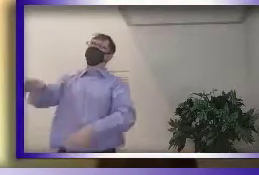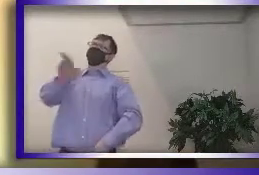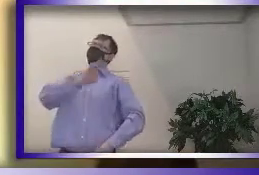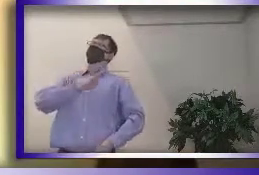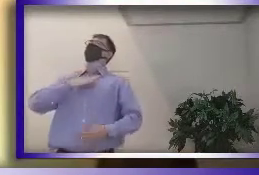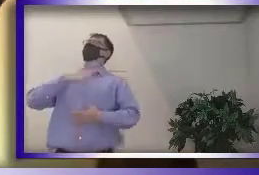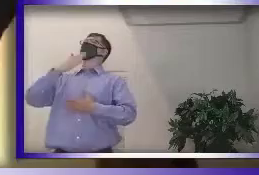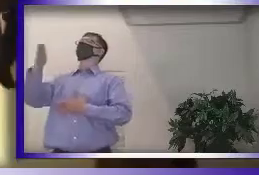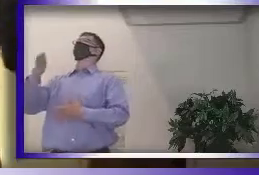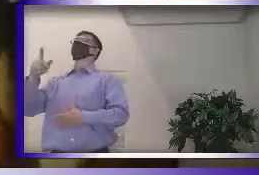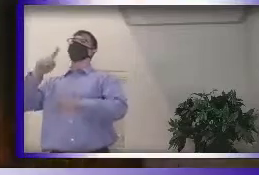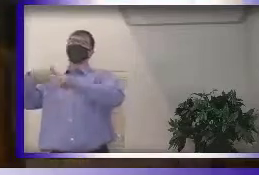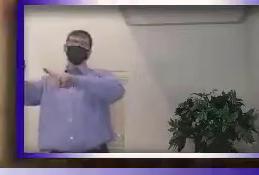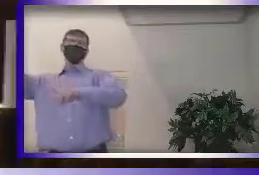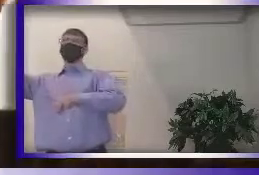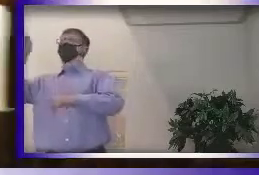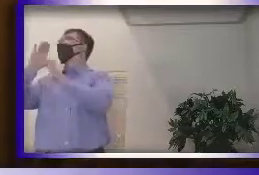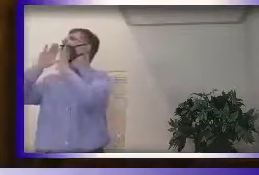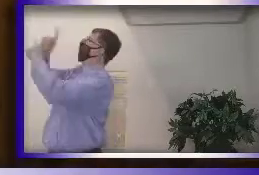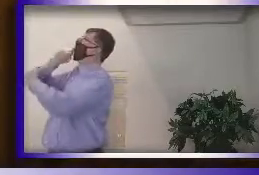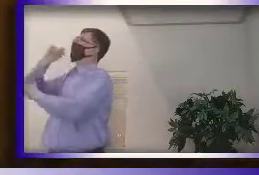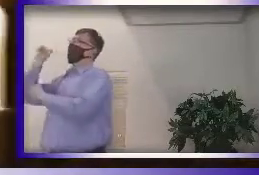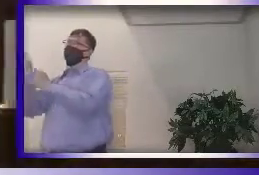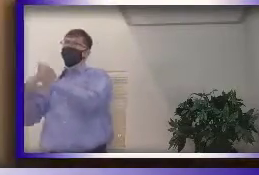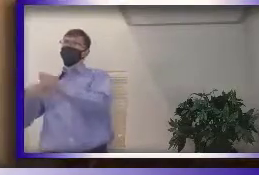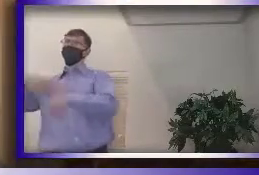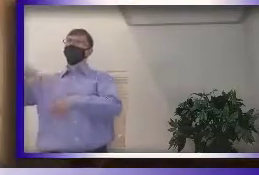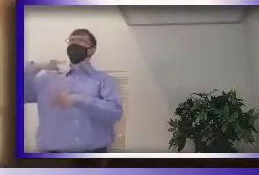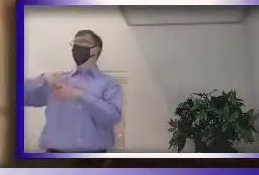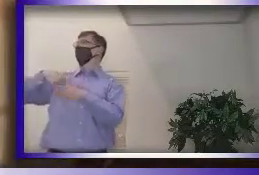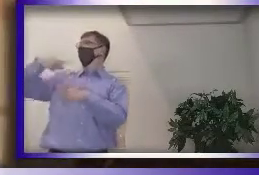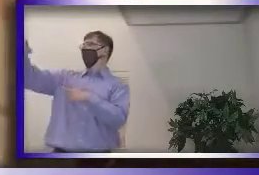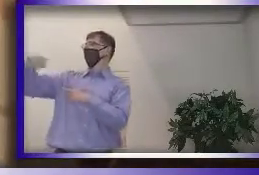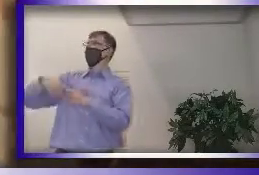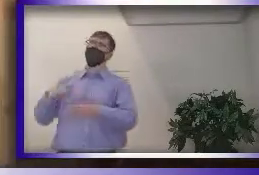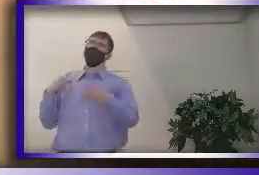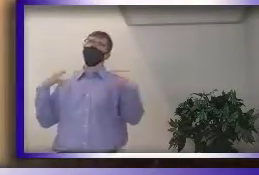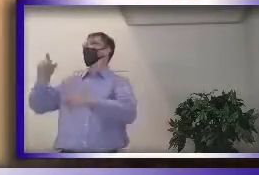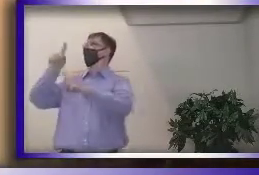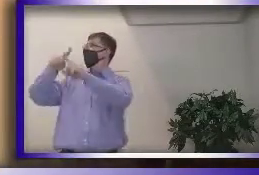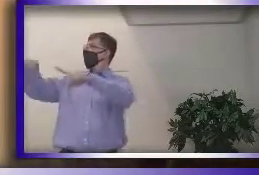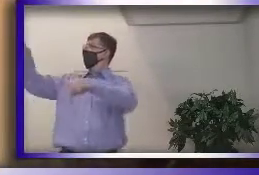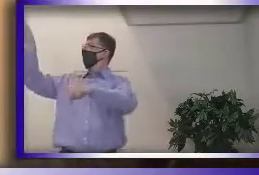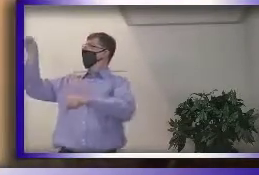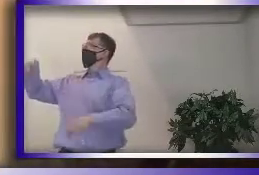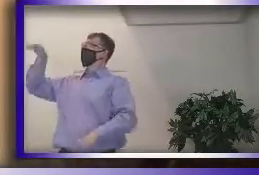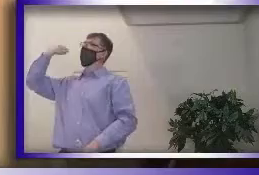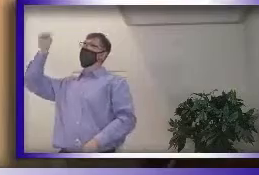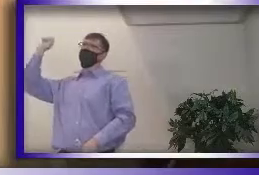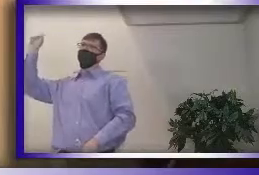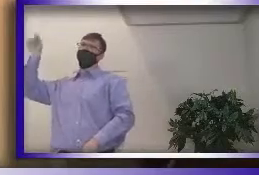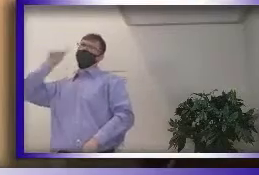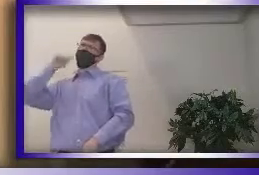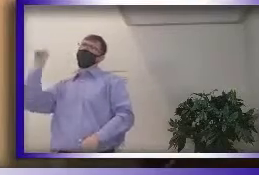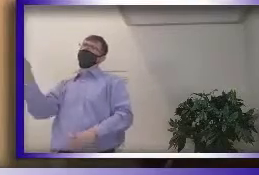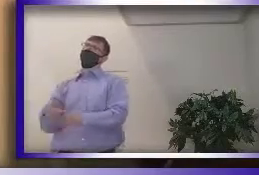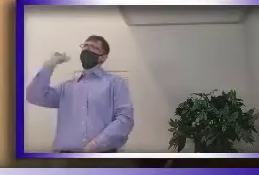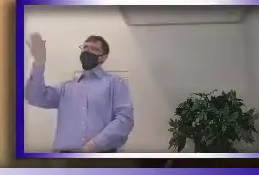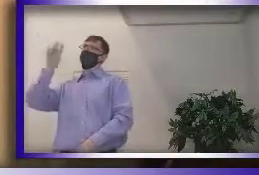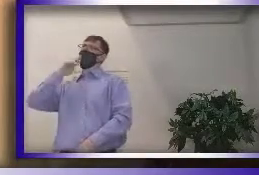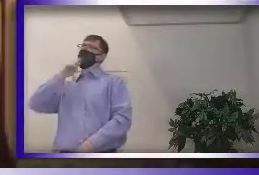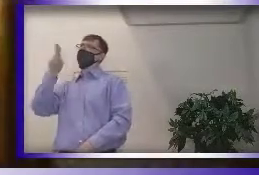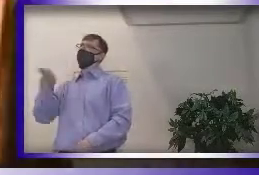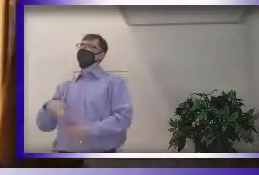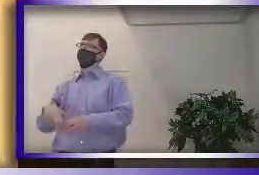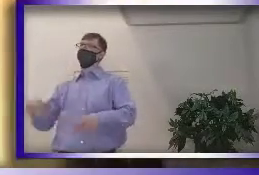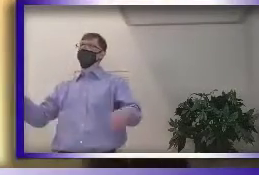Yes, that's one of my pet peeves. People who do not tip because the food got done wrong, and hey, it's my microphone and you